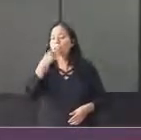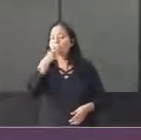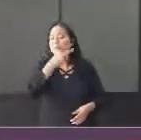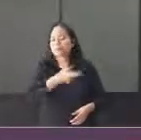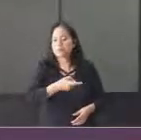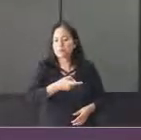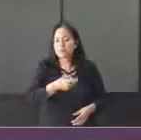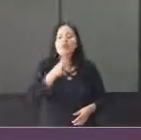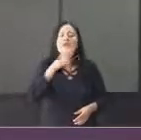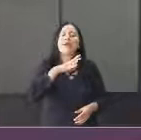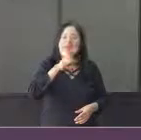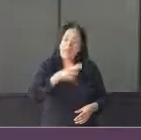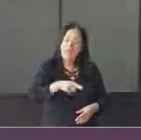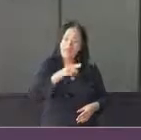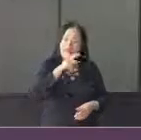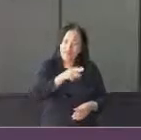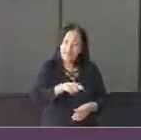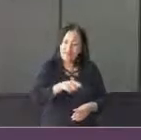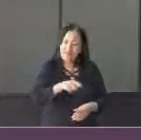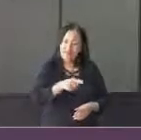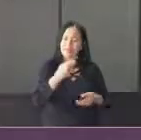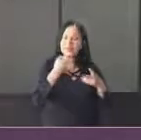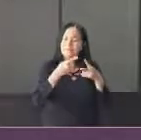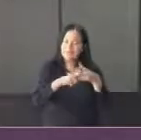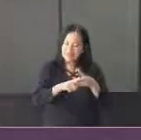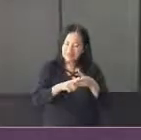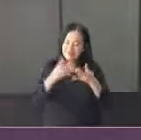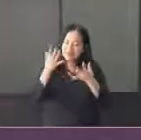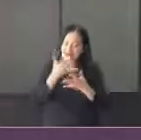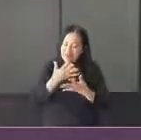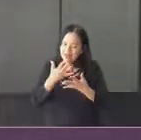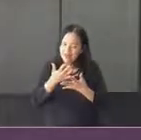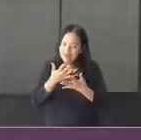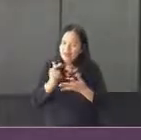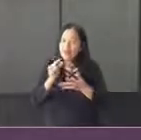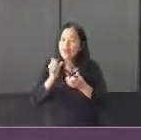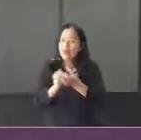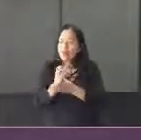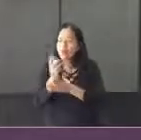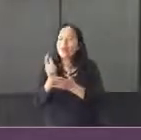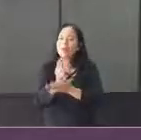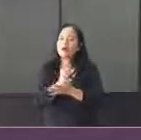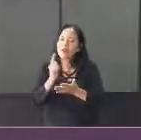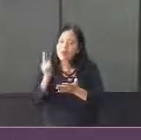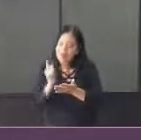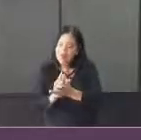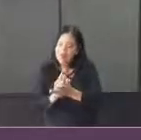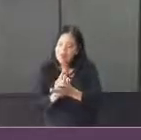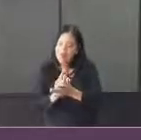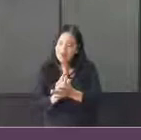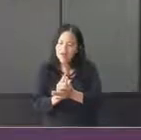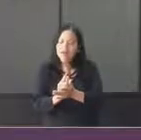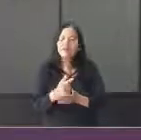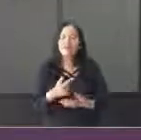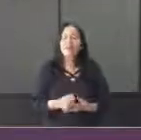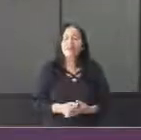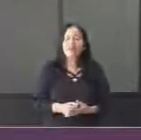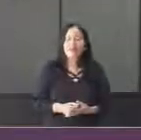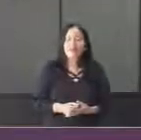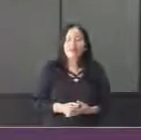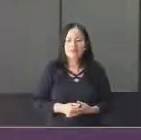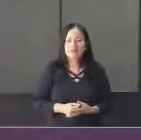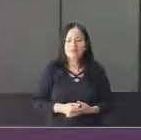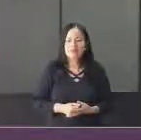of the police, and we were then approaching the next steps